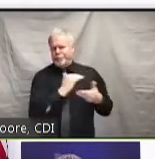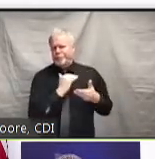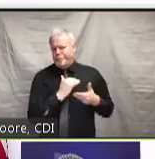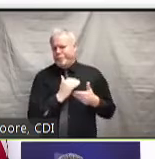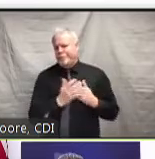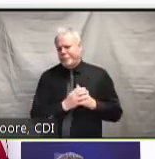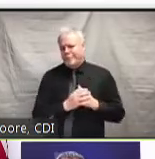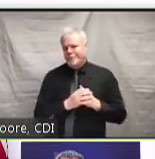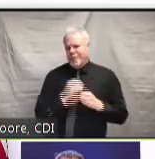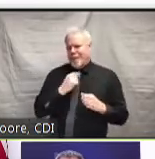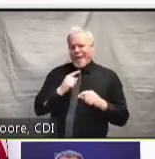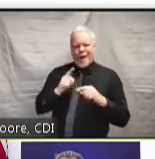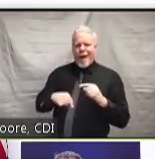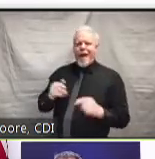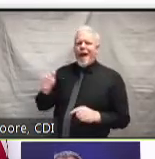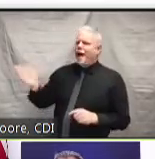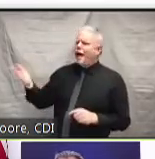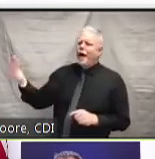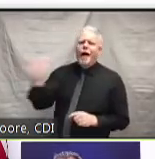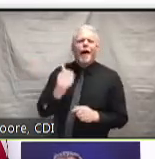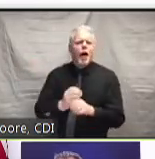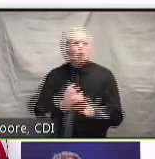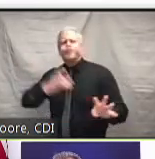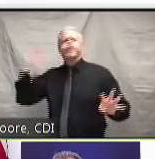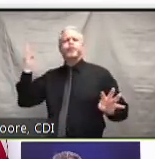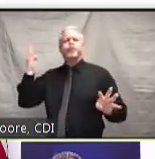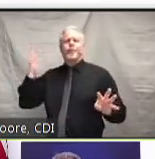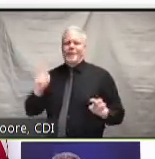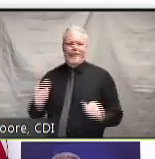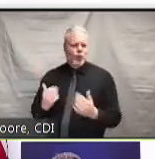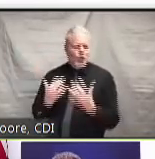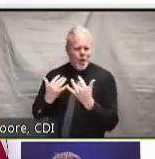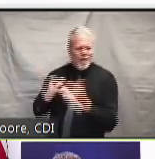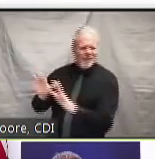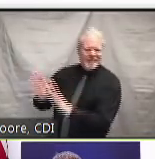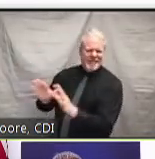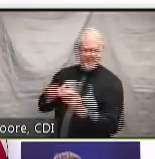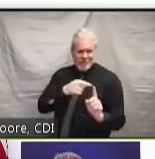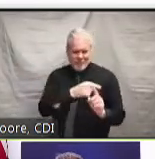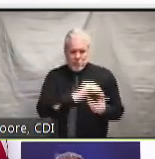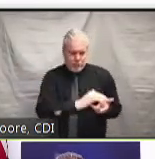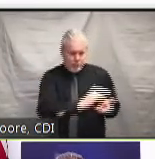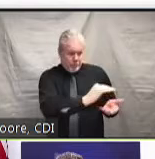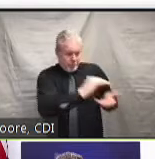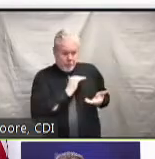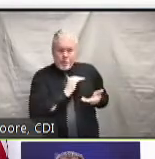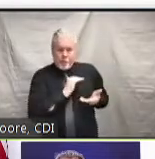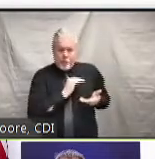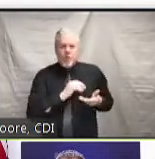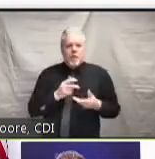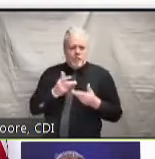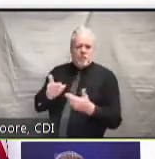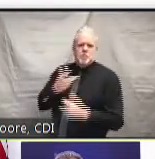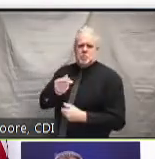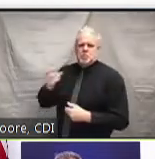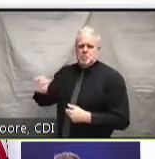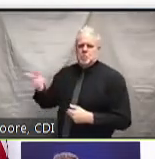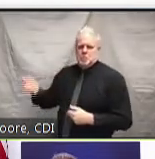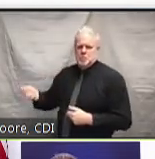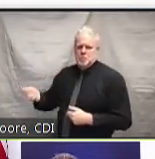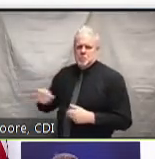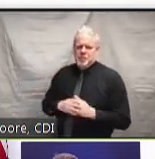this point, what we really need to do is work with everyone and understand the patience that's required when we face